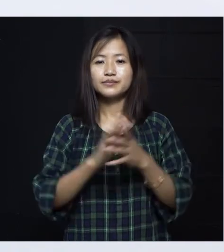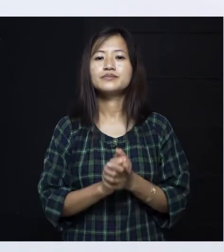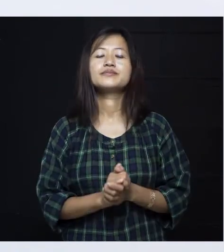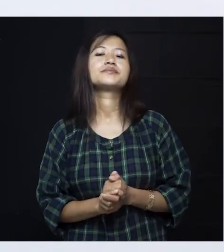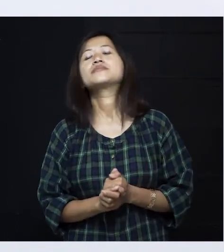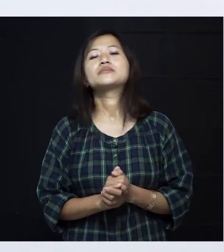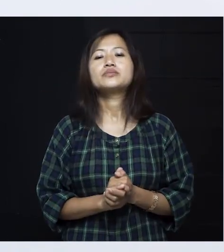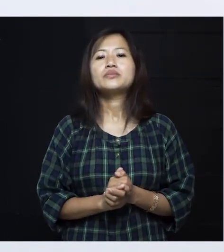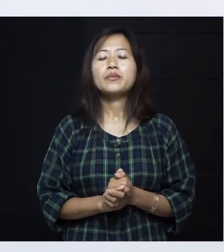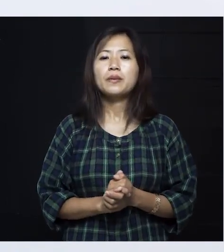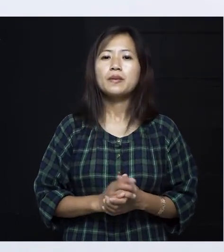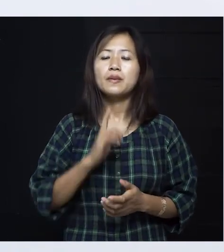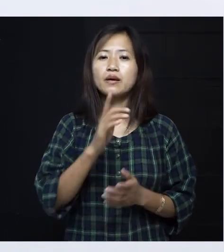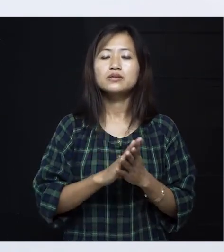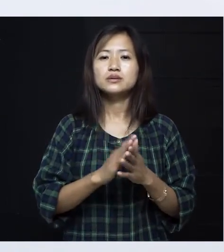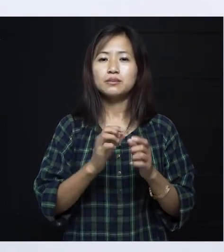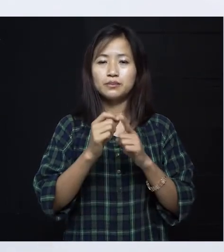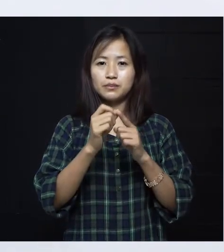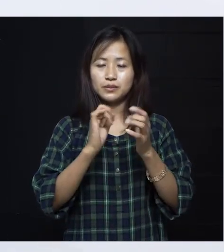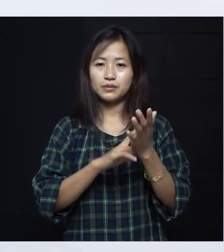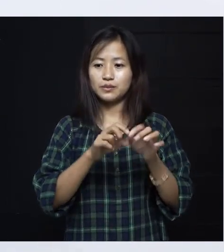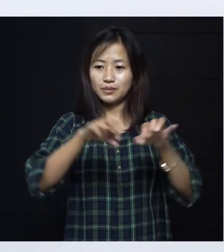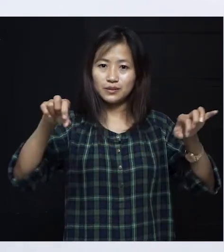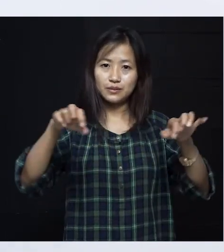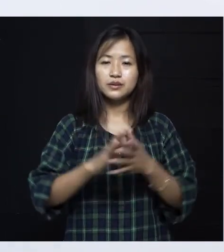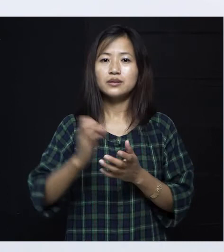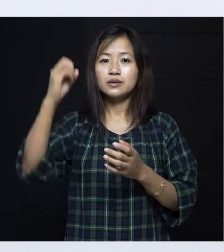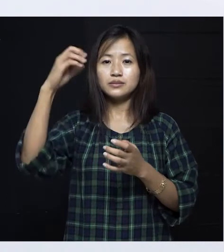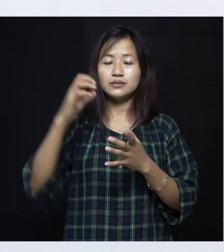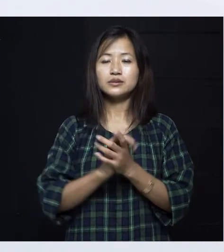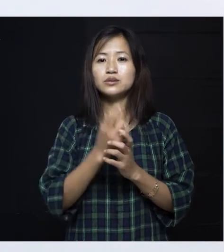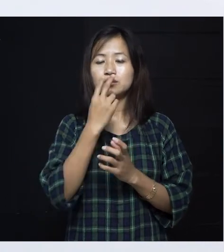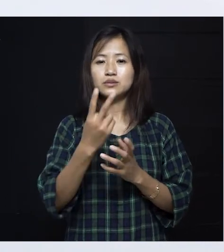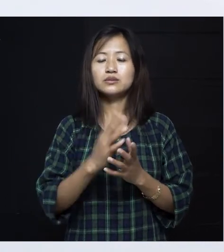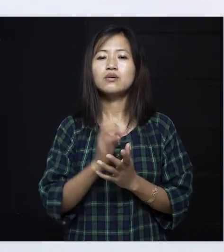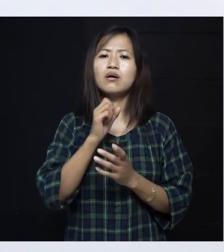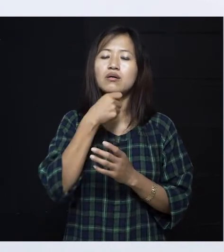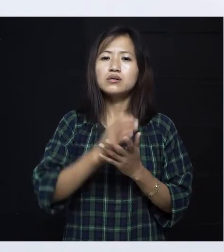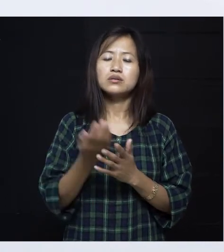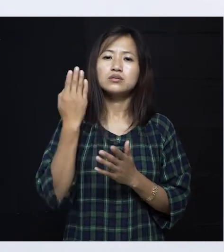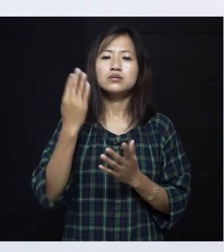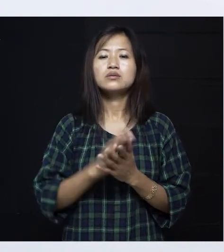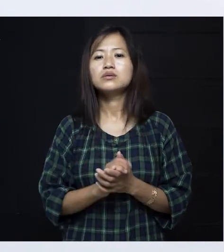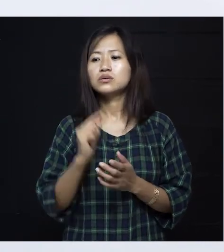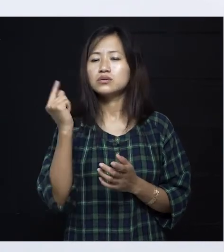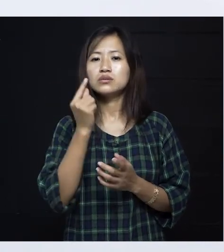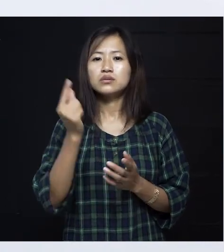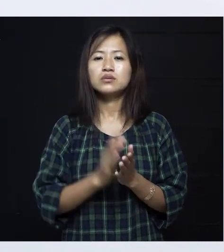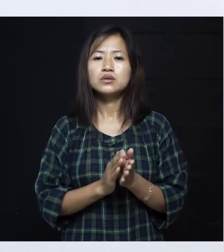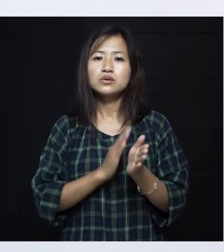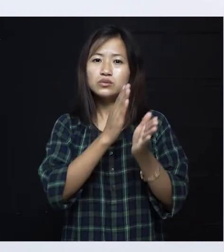Now when we say pipeline, in the olden period, so to say, okay, pipeline, this was used